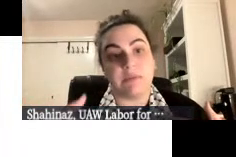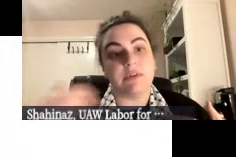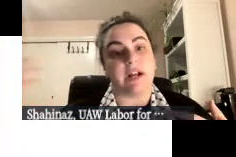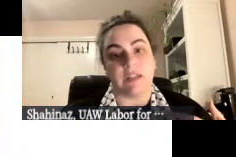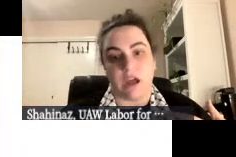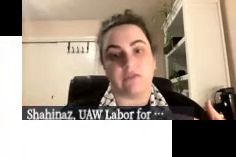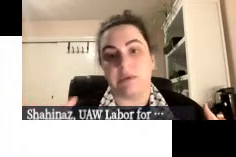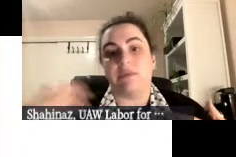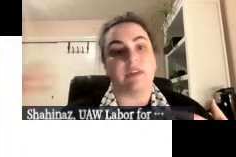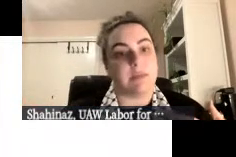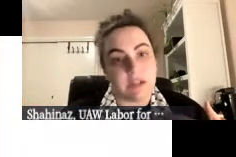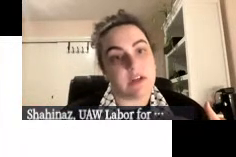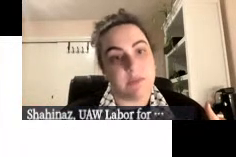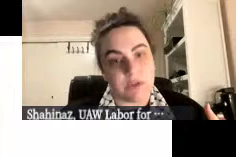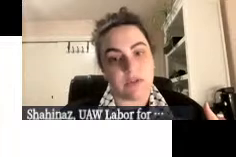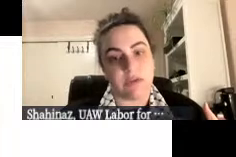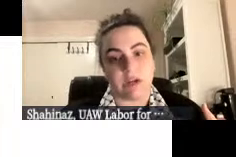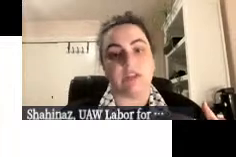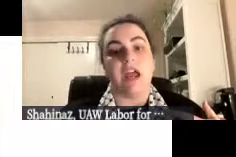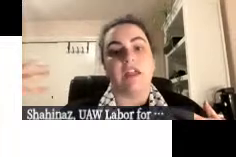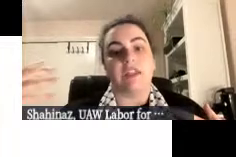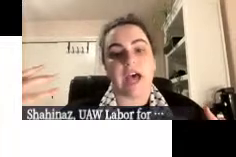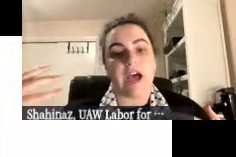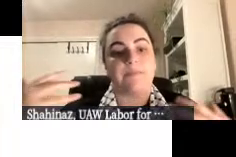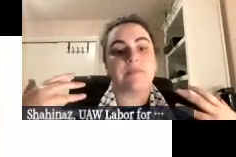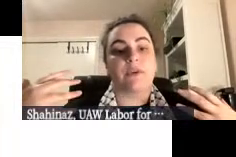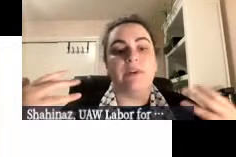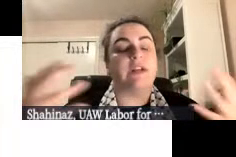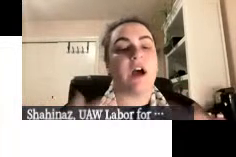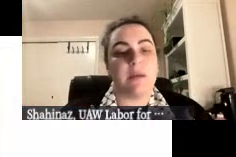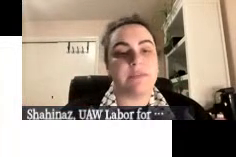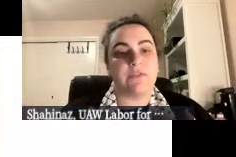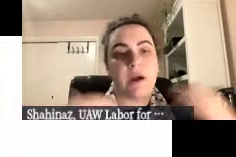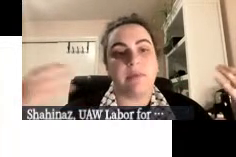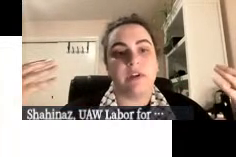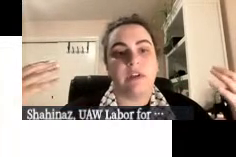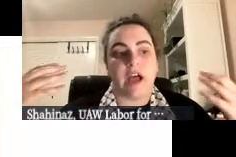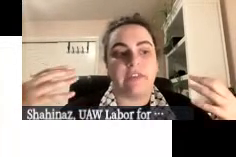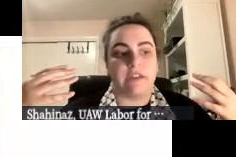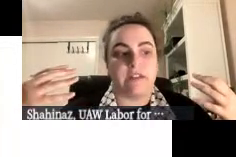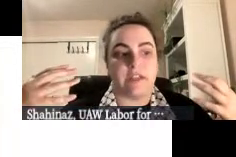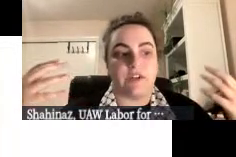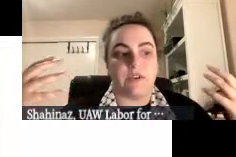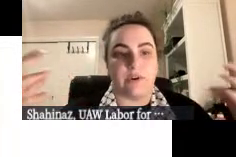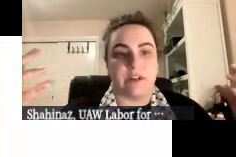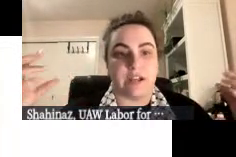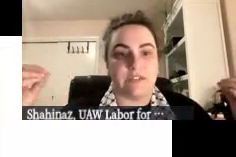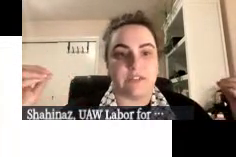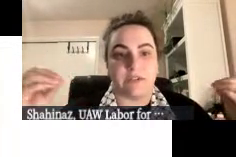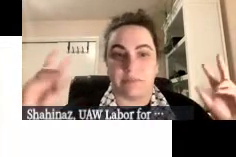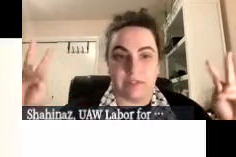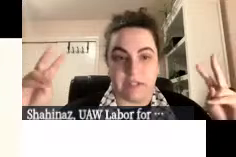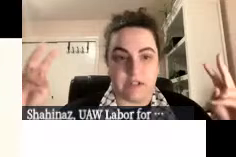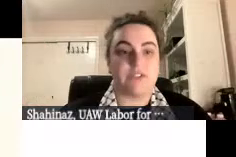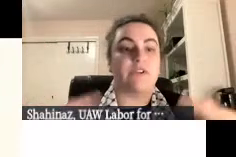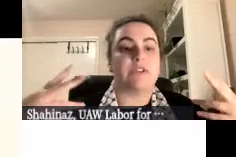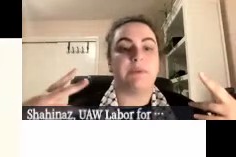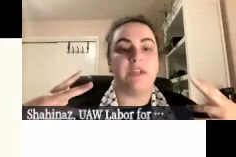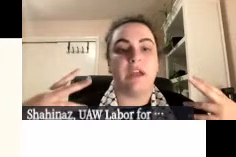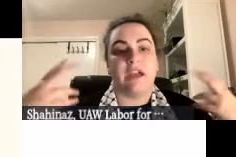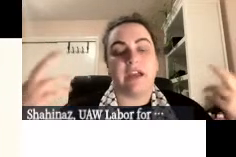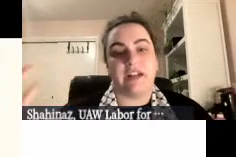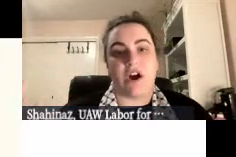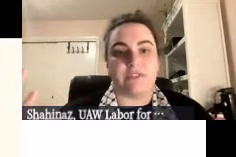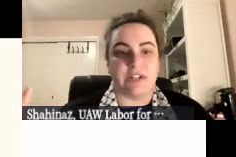know, people that I love, people that I'm in community with. That when it comes from, I think, like your organizer leaders, so to